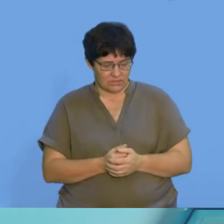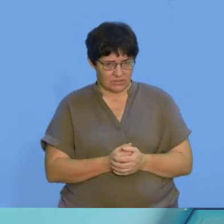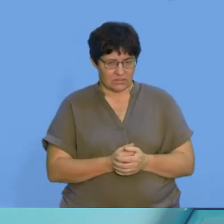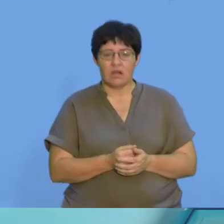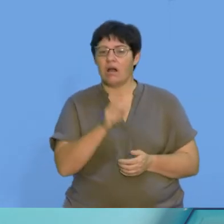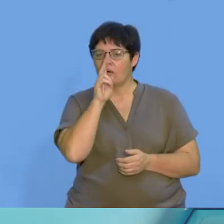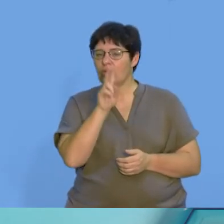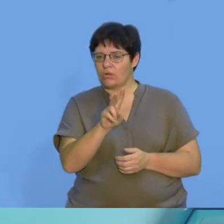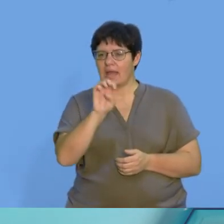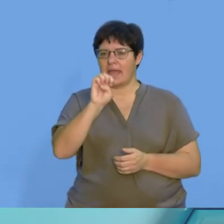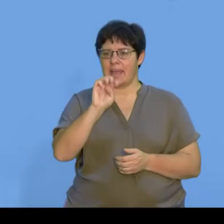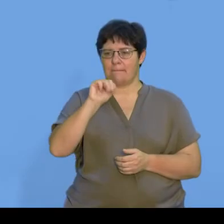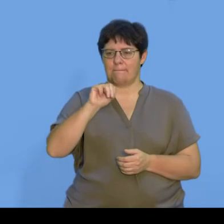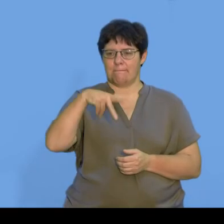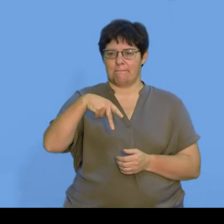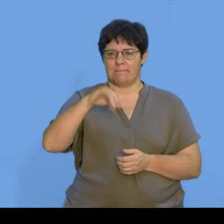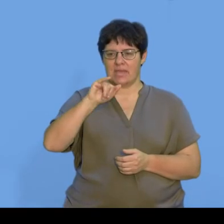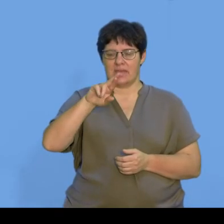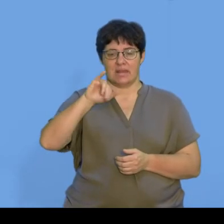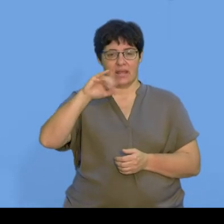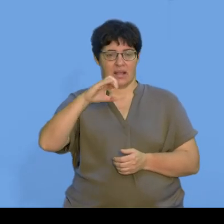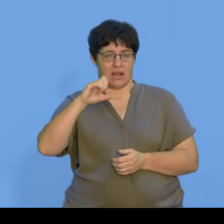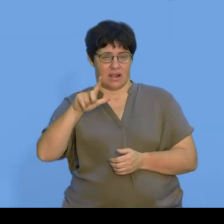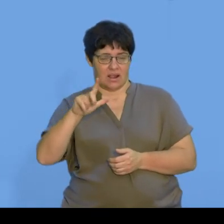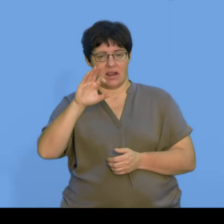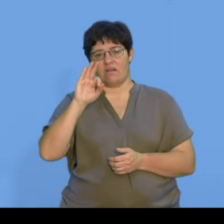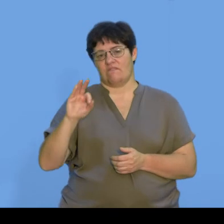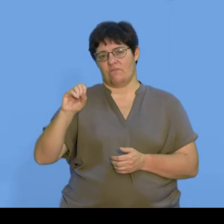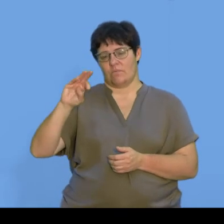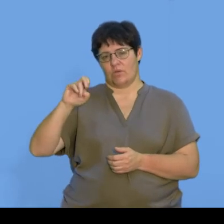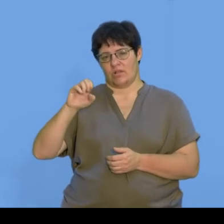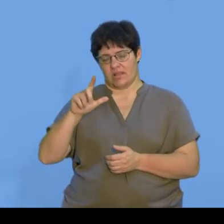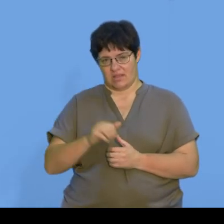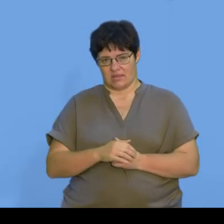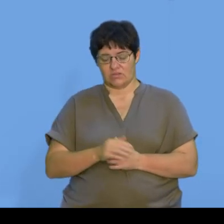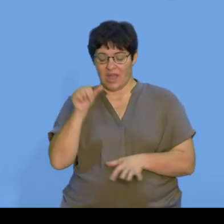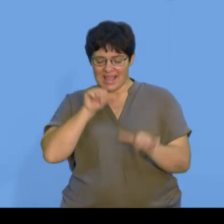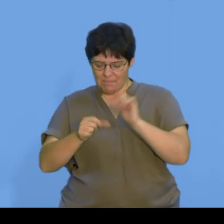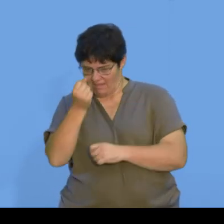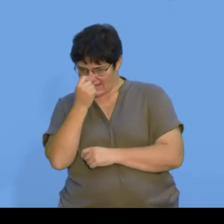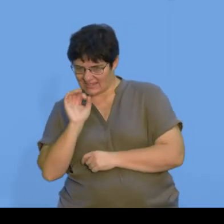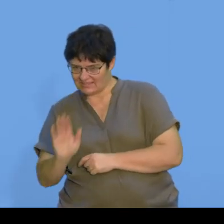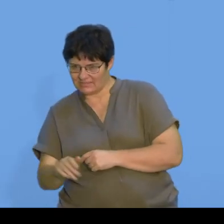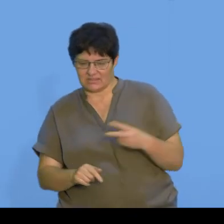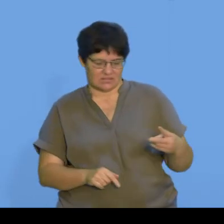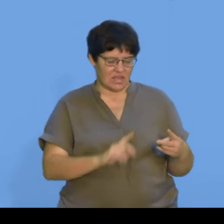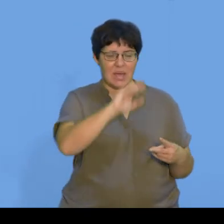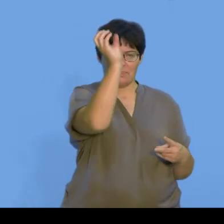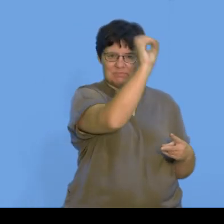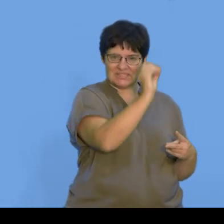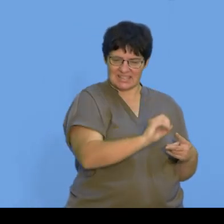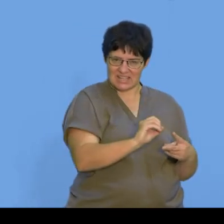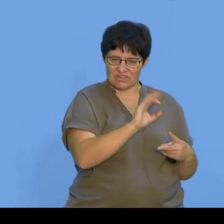on the empirical formula. Right, so now we understand the chemical formula. We also